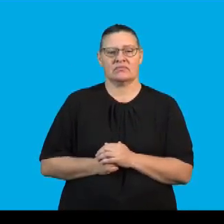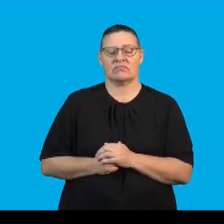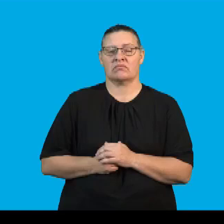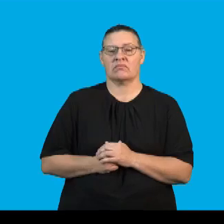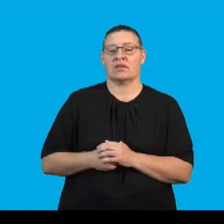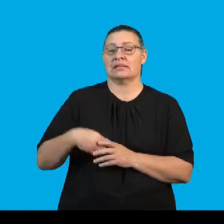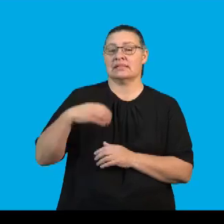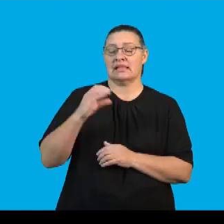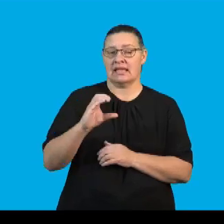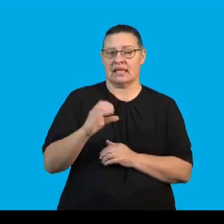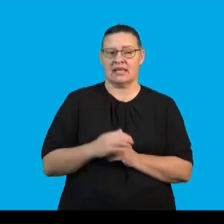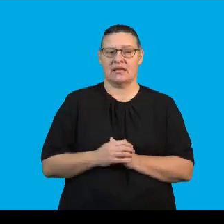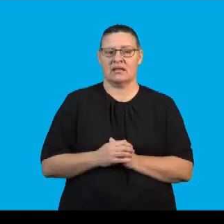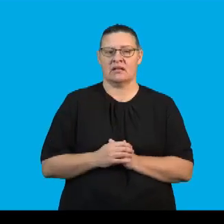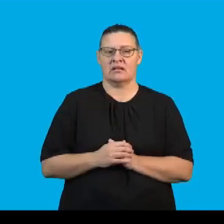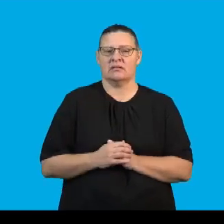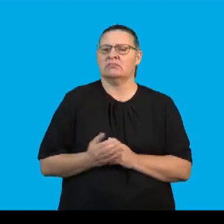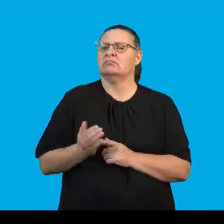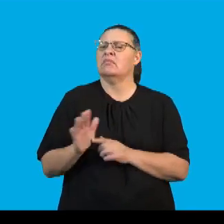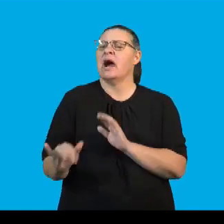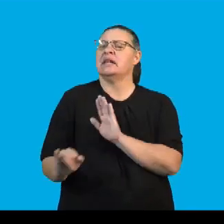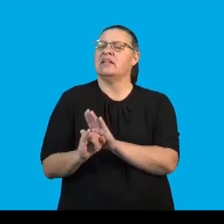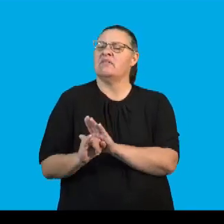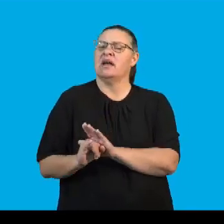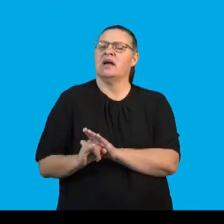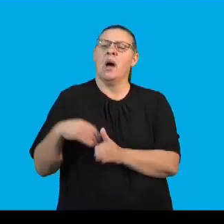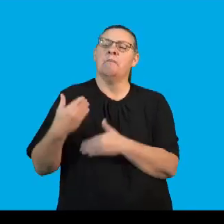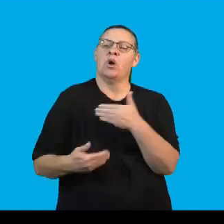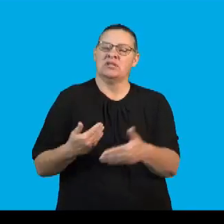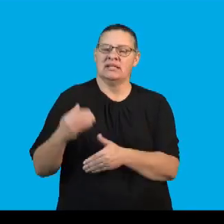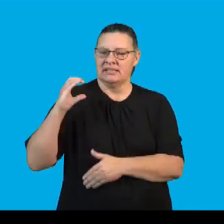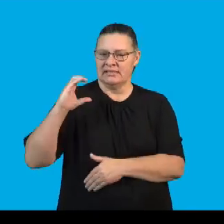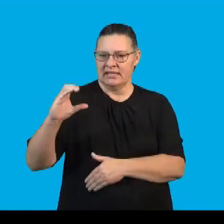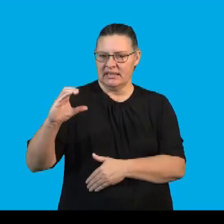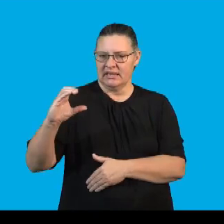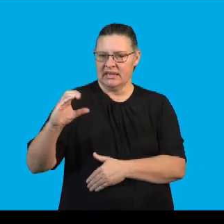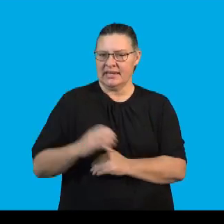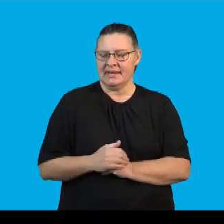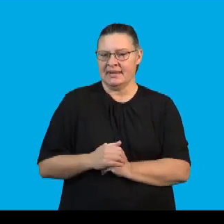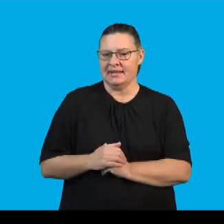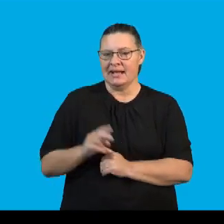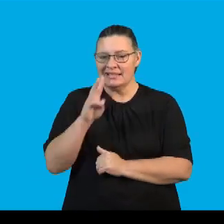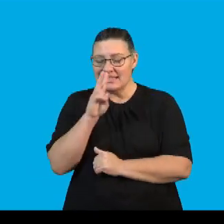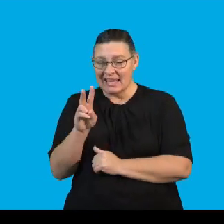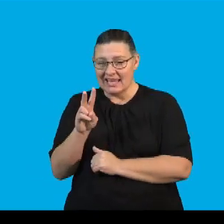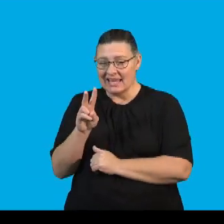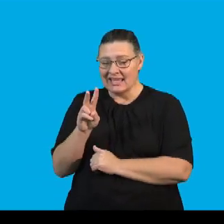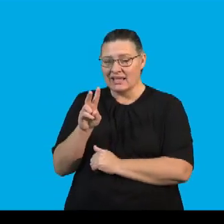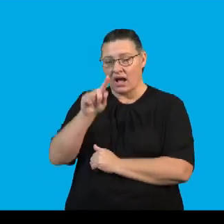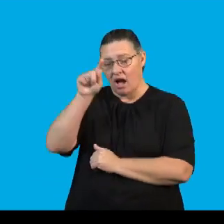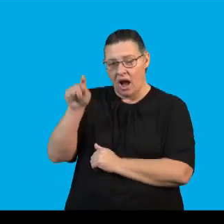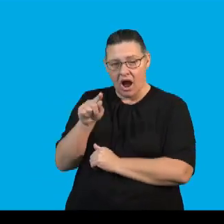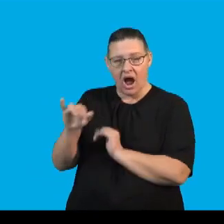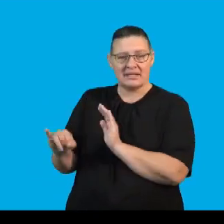Question number C. You identify process C. So you see, when